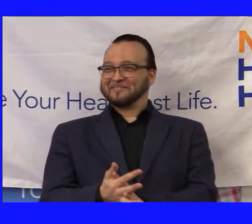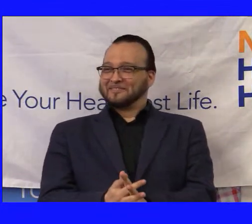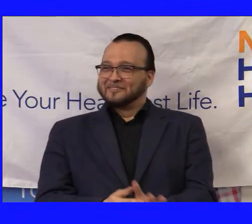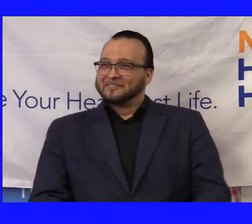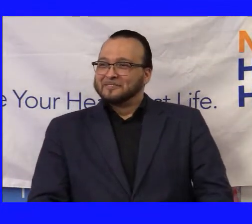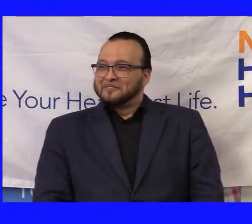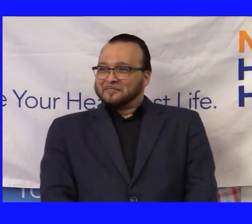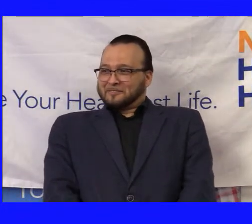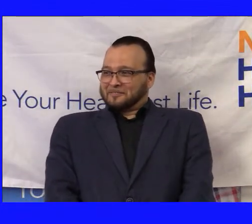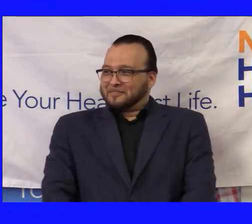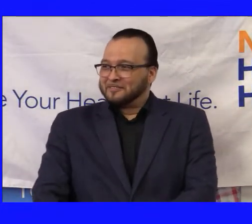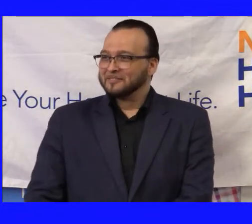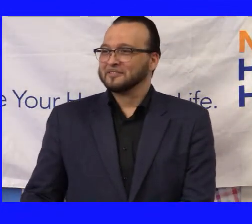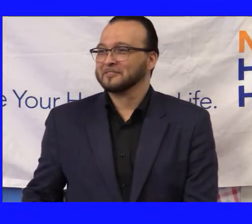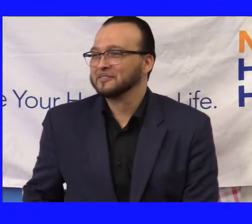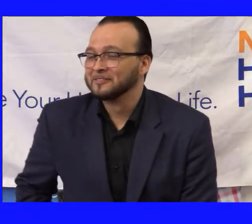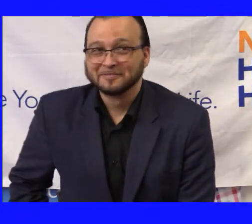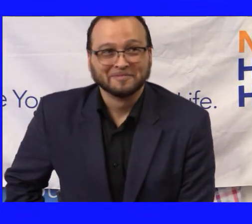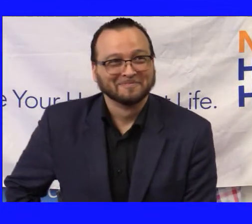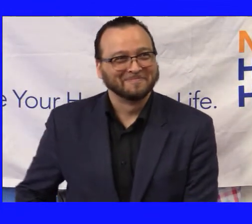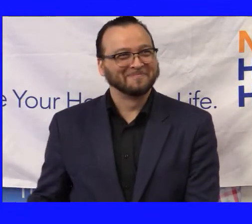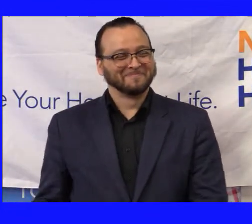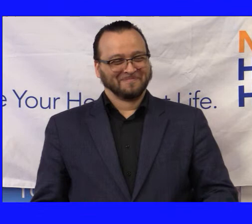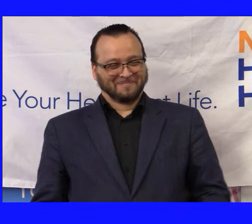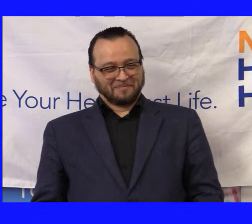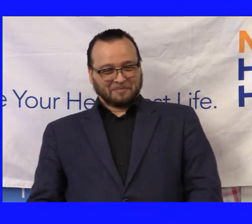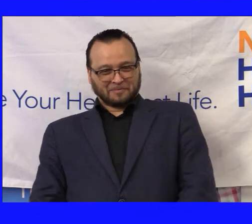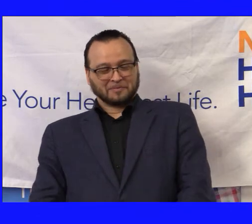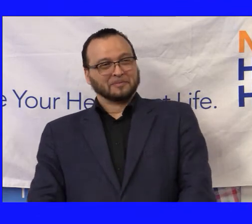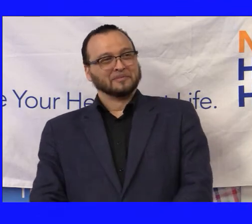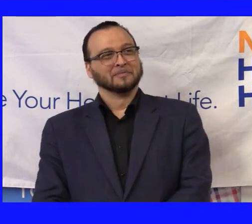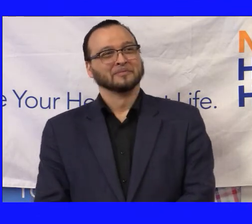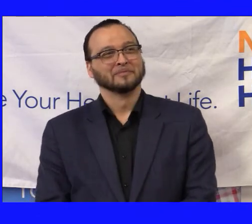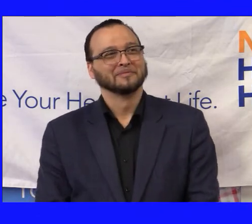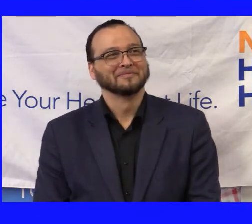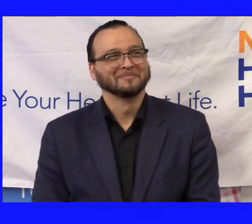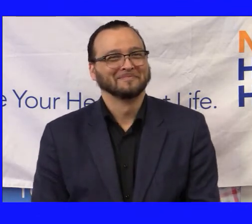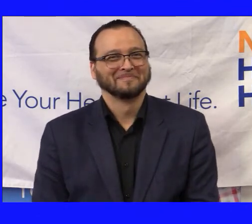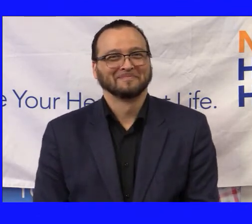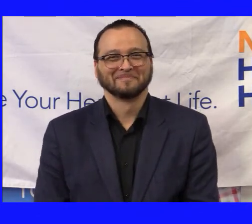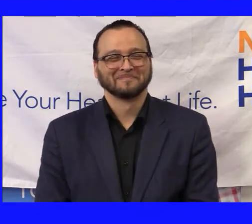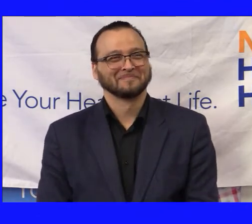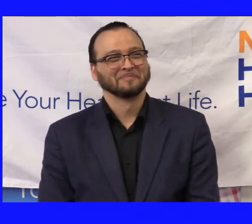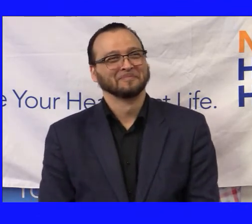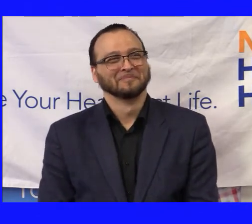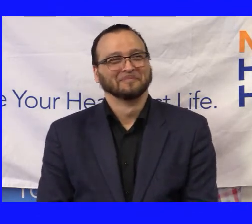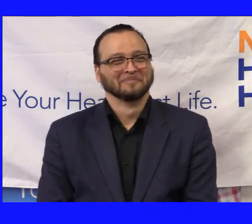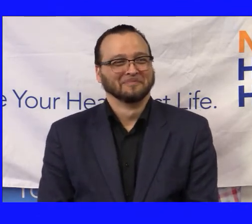and as soon as I square that away, we'd start, okay? Just Thank you. 1 minute, please.